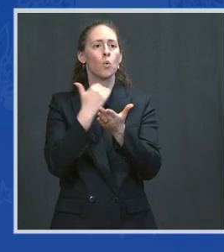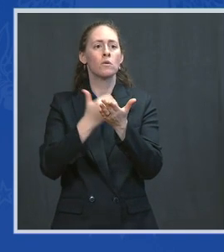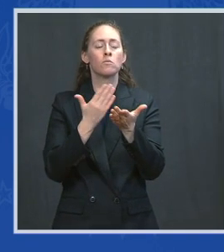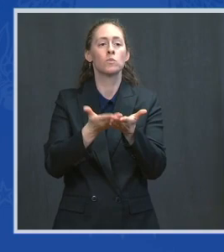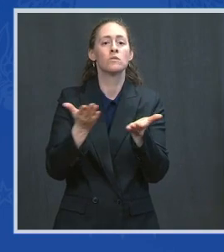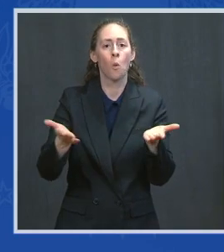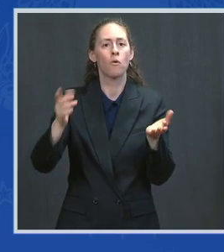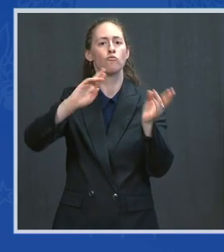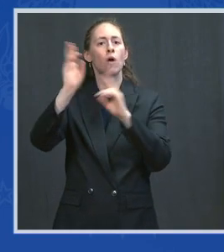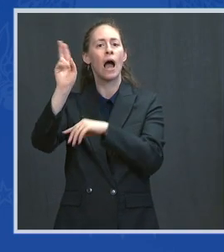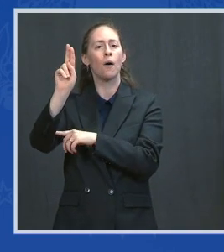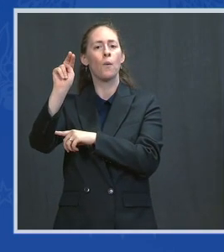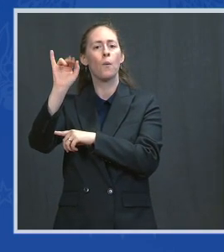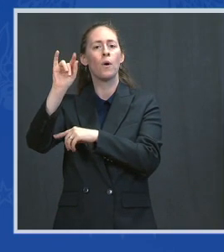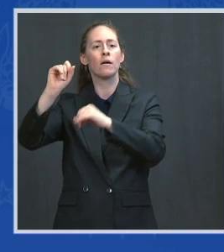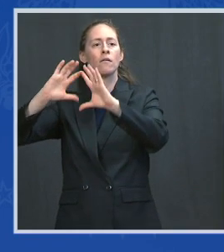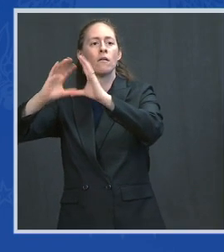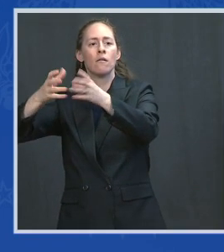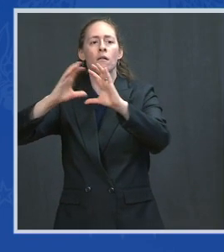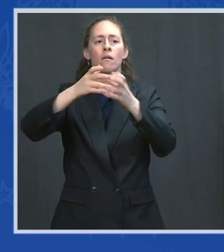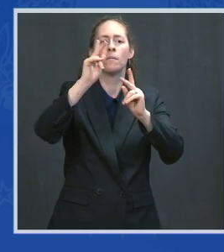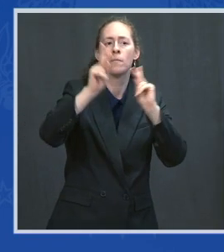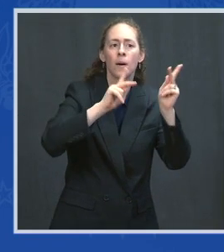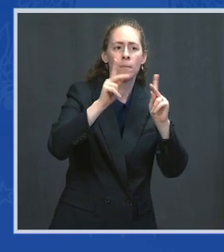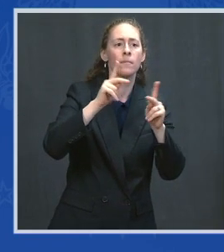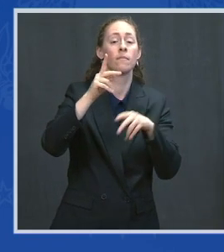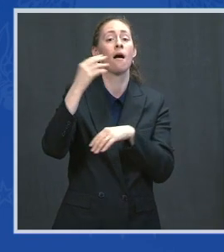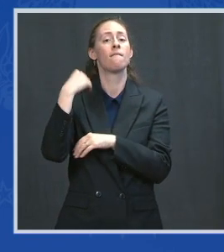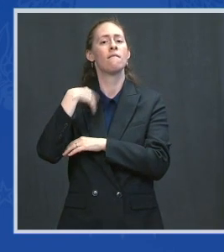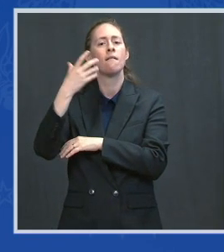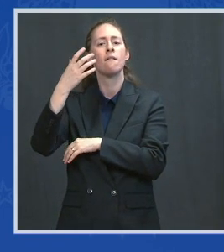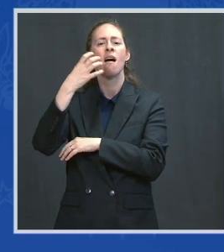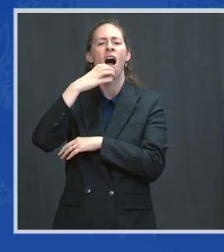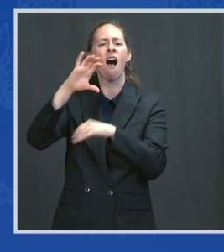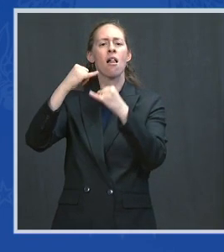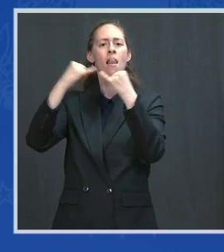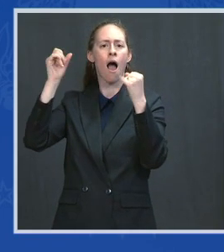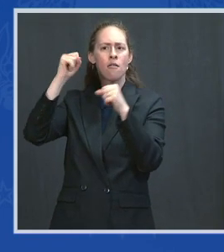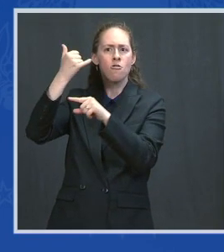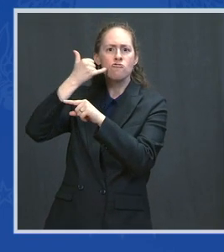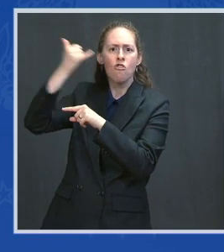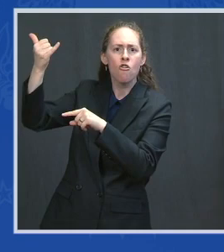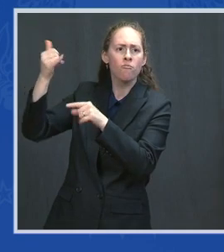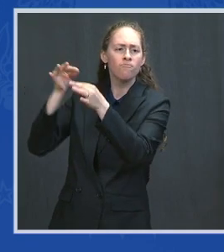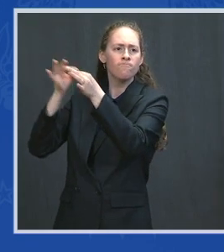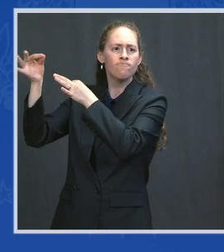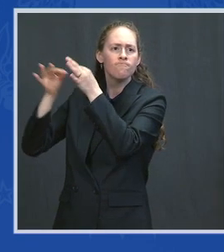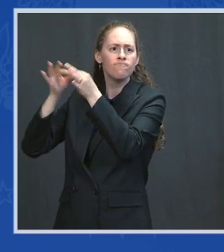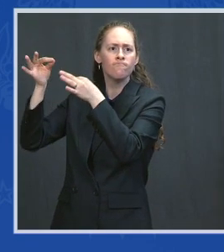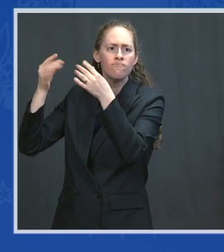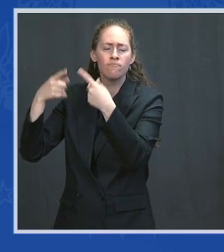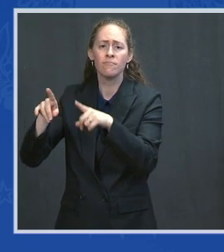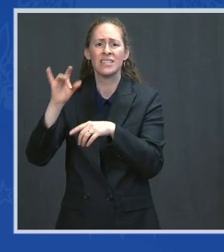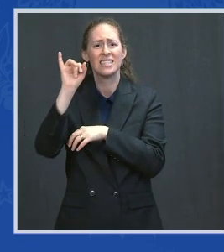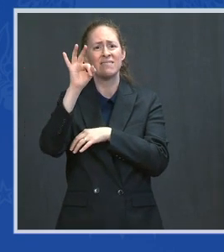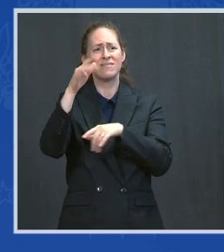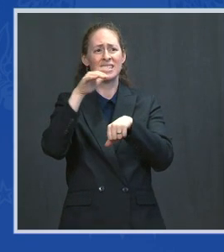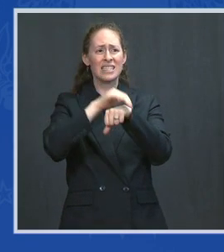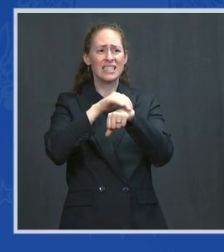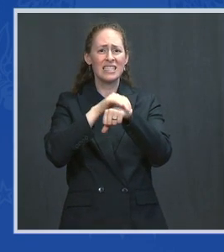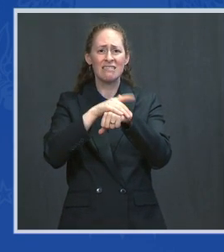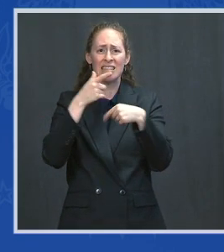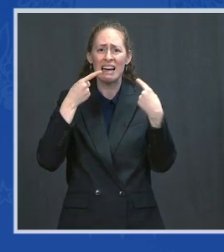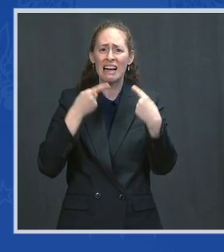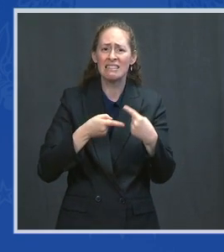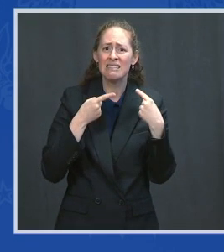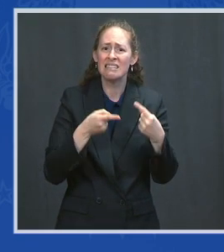hotlines for hate crimes at state and local levels that will be accessible for people with limited English proficiency. And